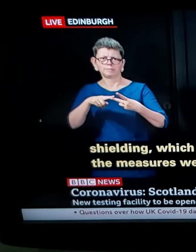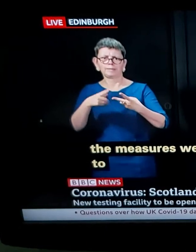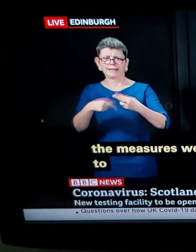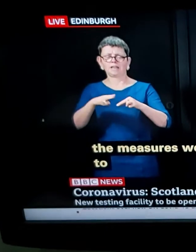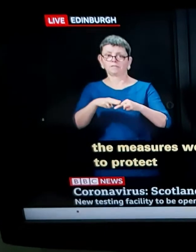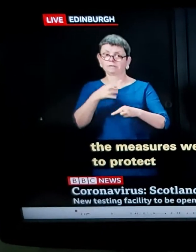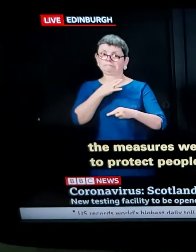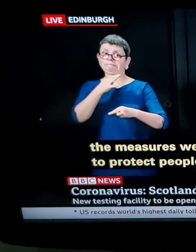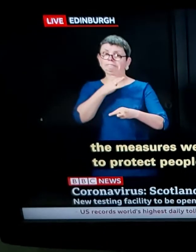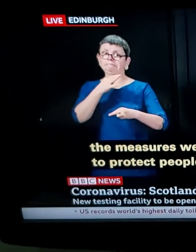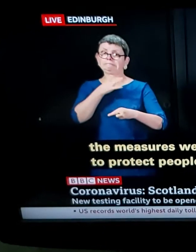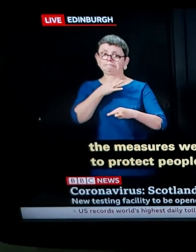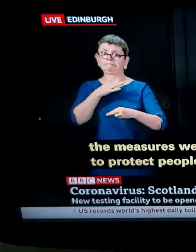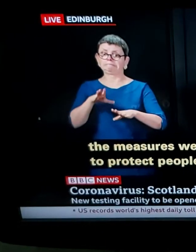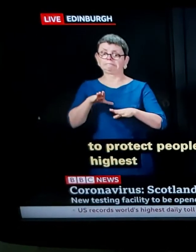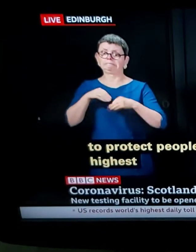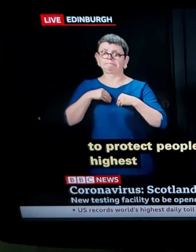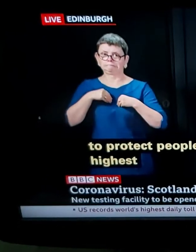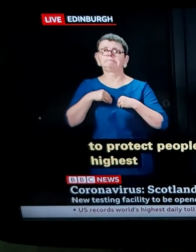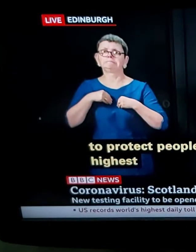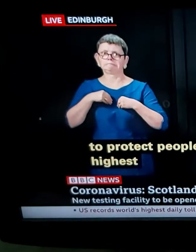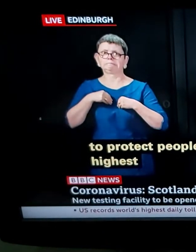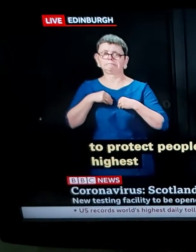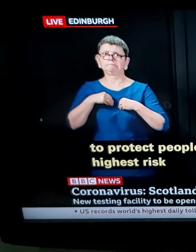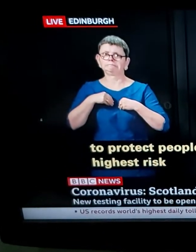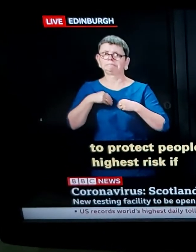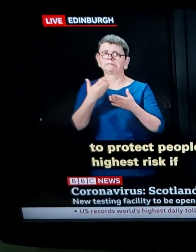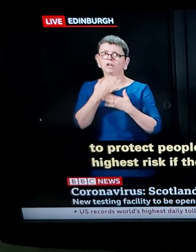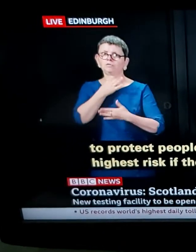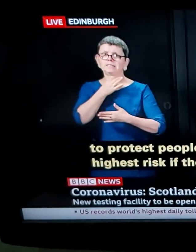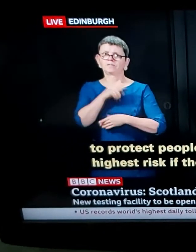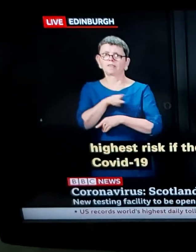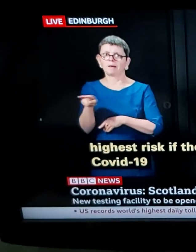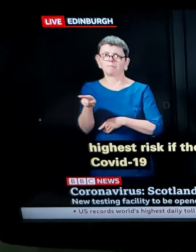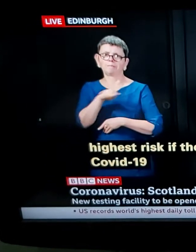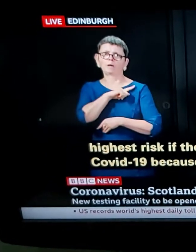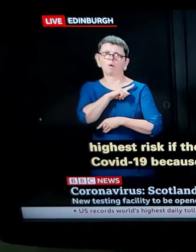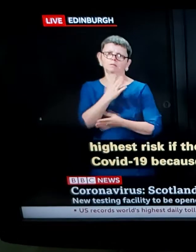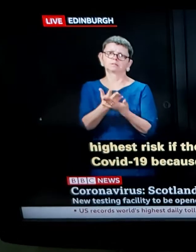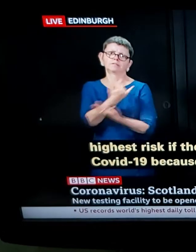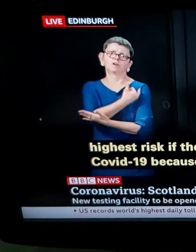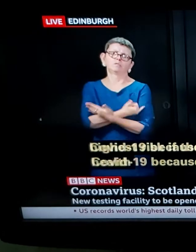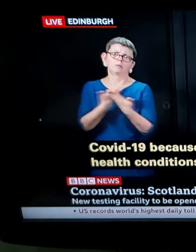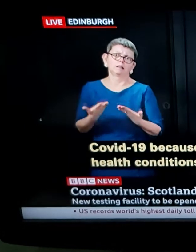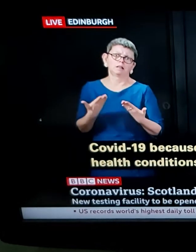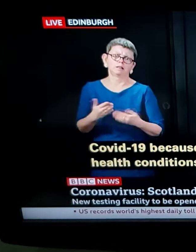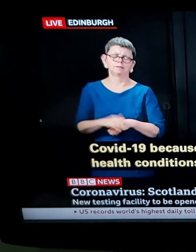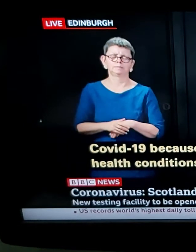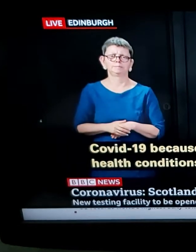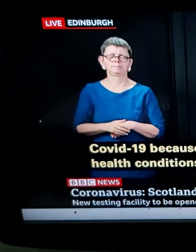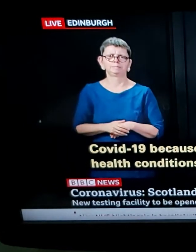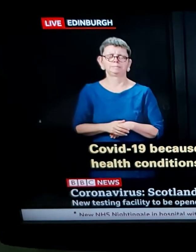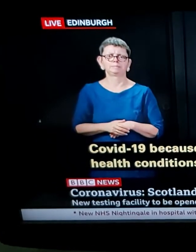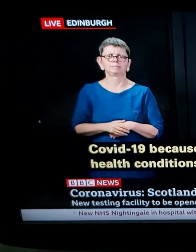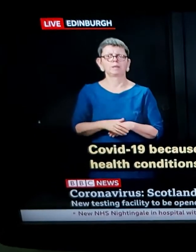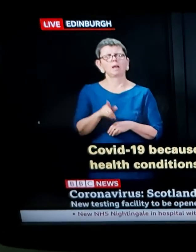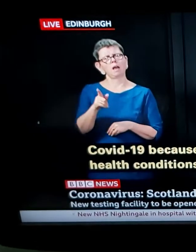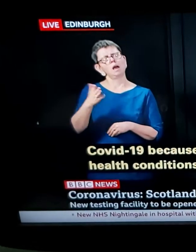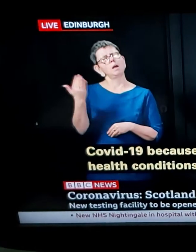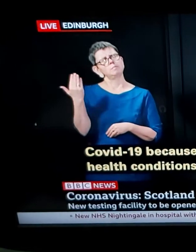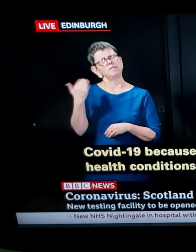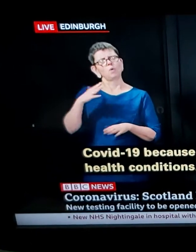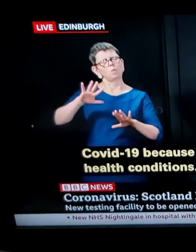they contract COVID-19 because of their existing health conditions. We had previously estimated, and it was